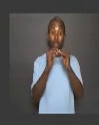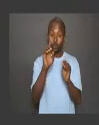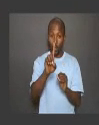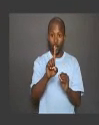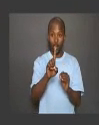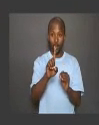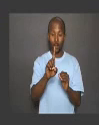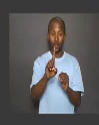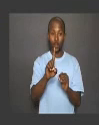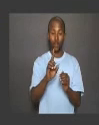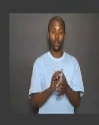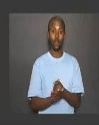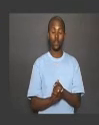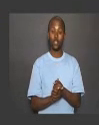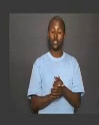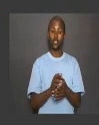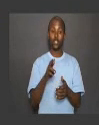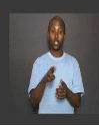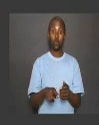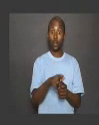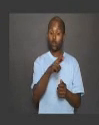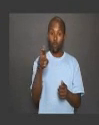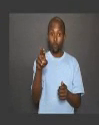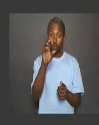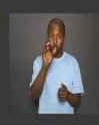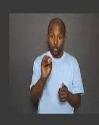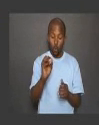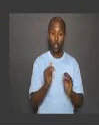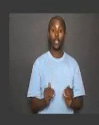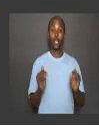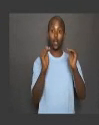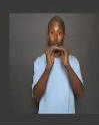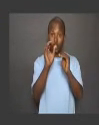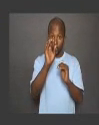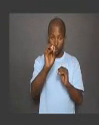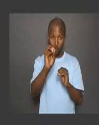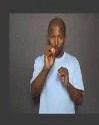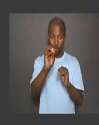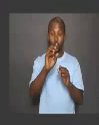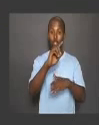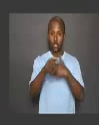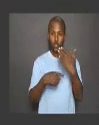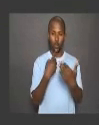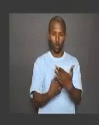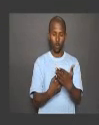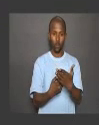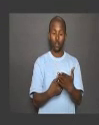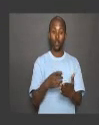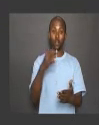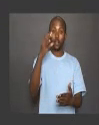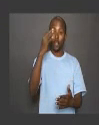of 1 equals 1. The square root of 0 equals